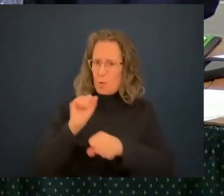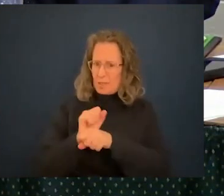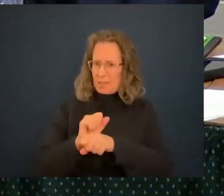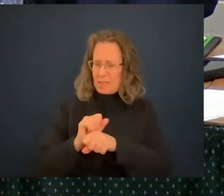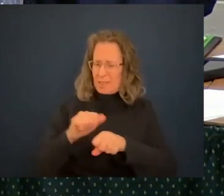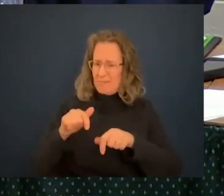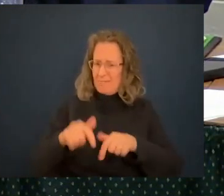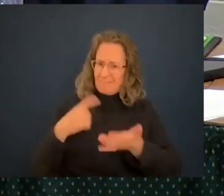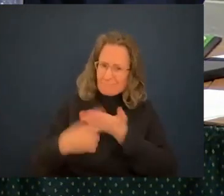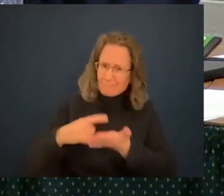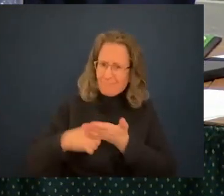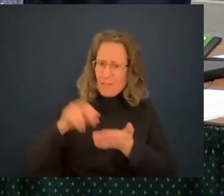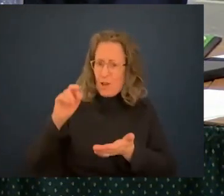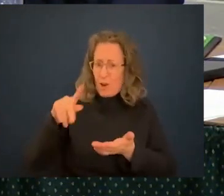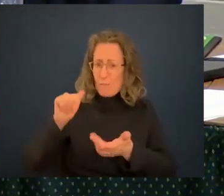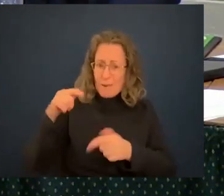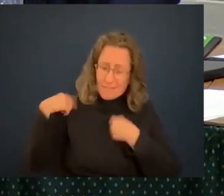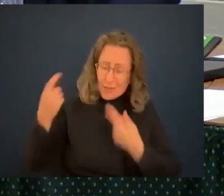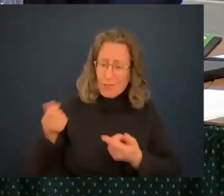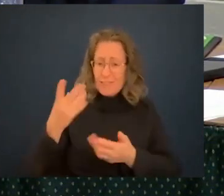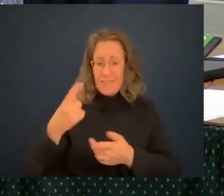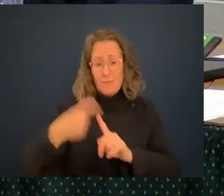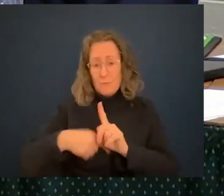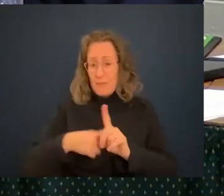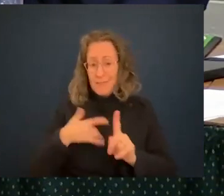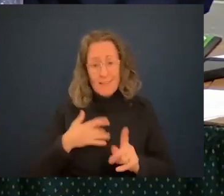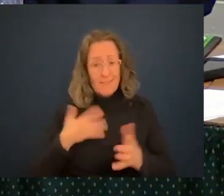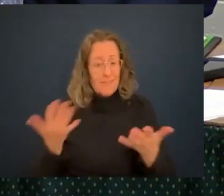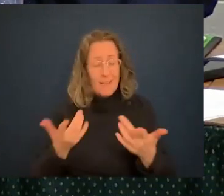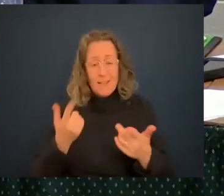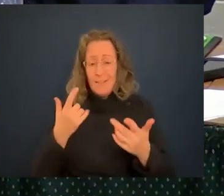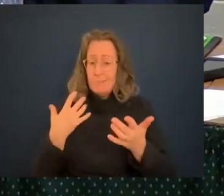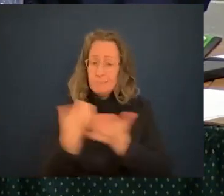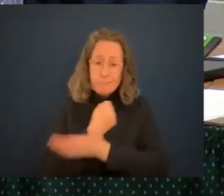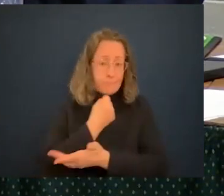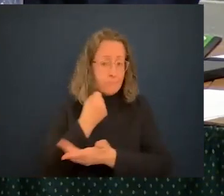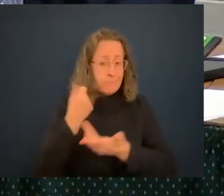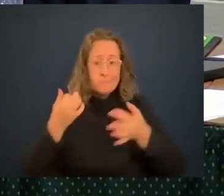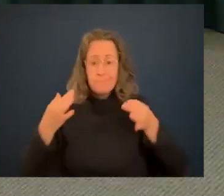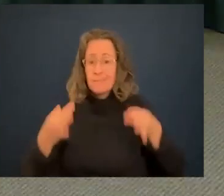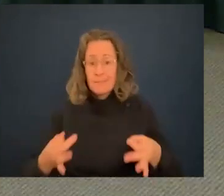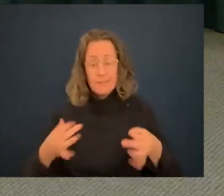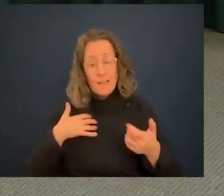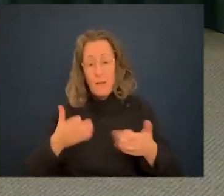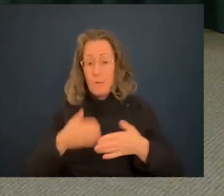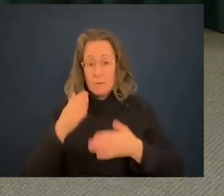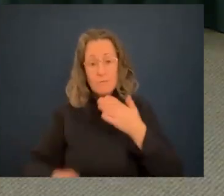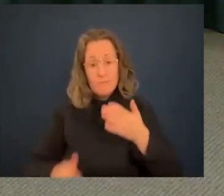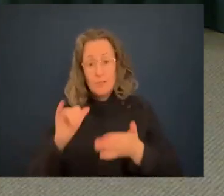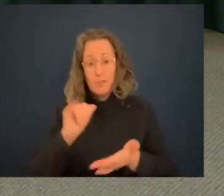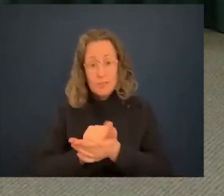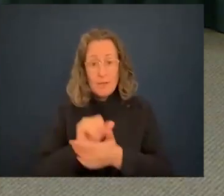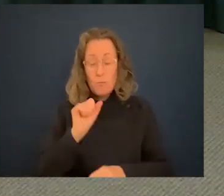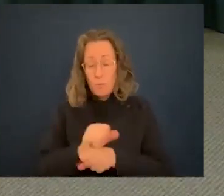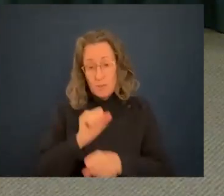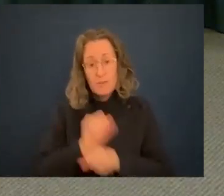talking about arpa I'd like to finish yeah uh